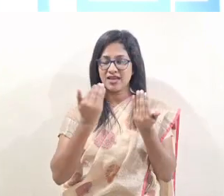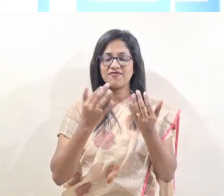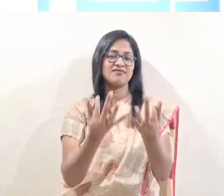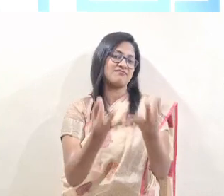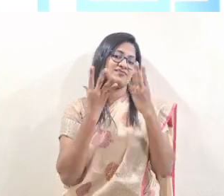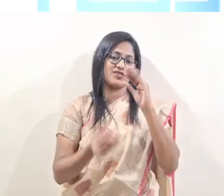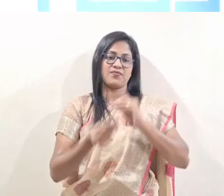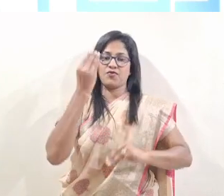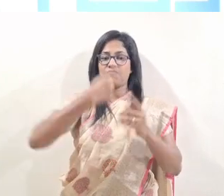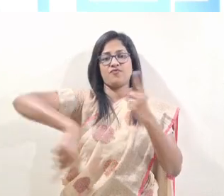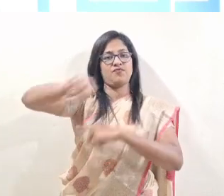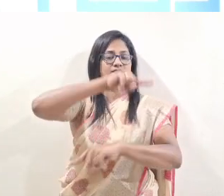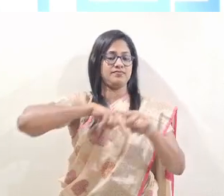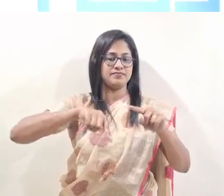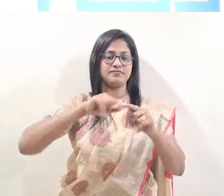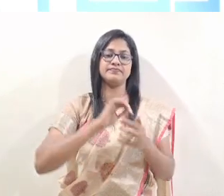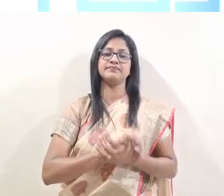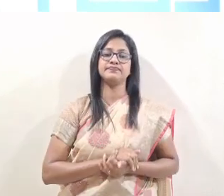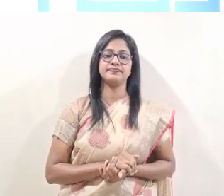for everyone.